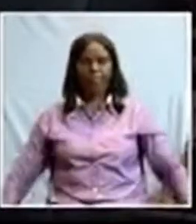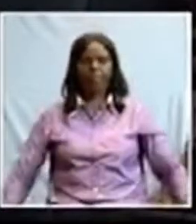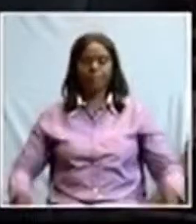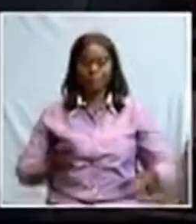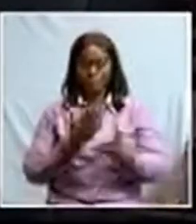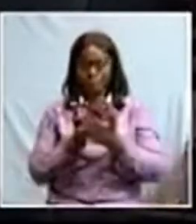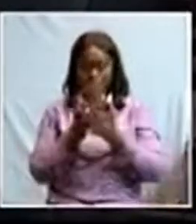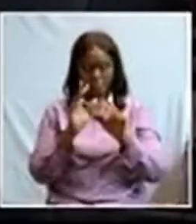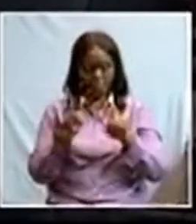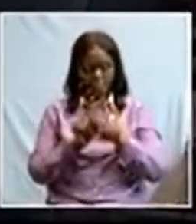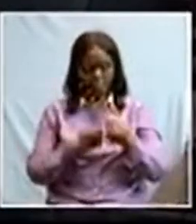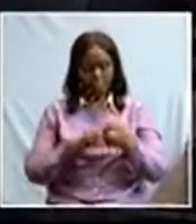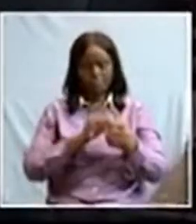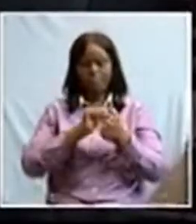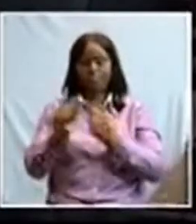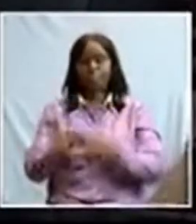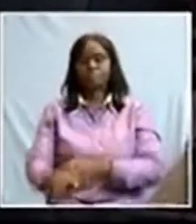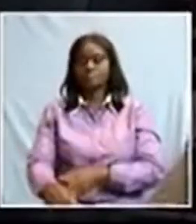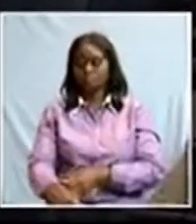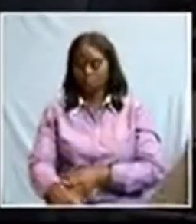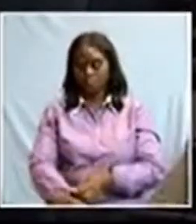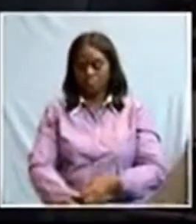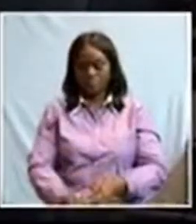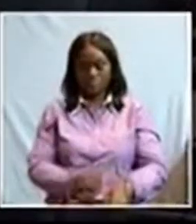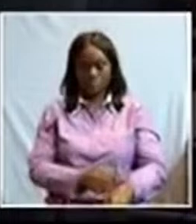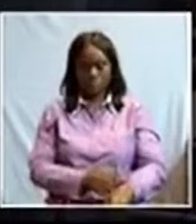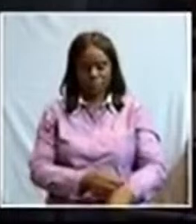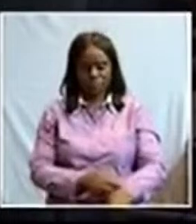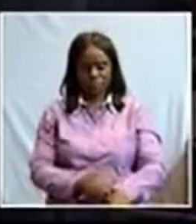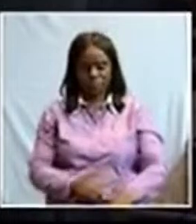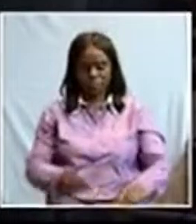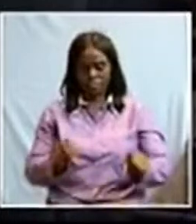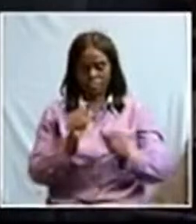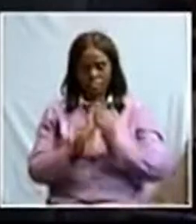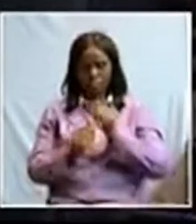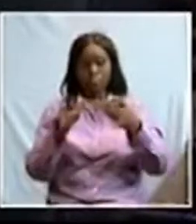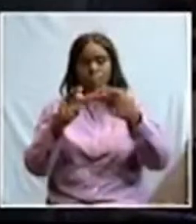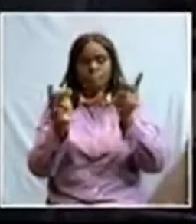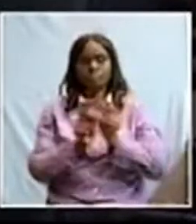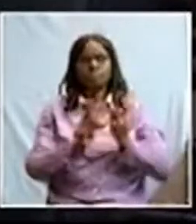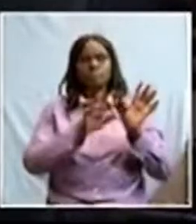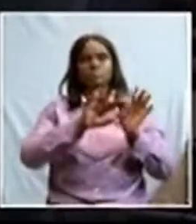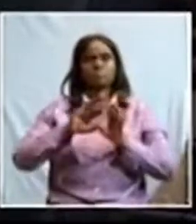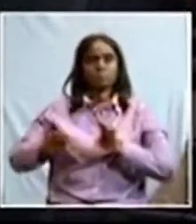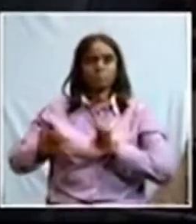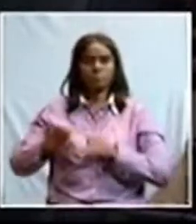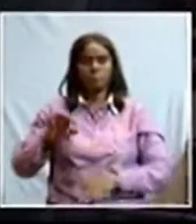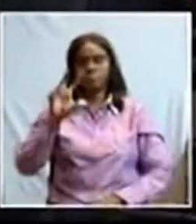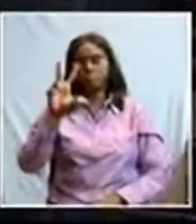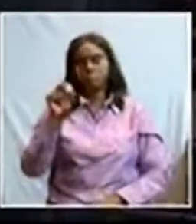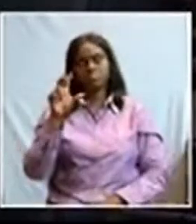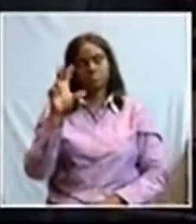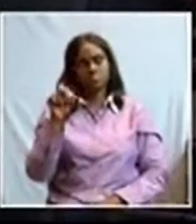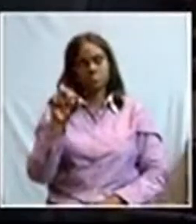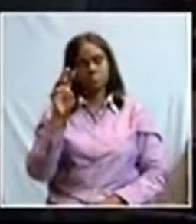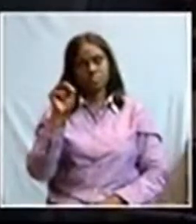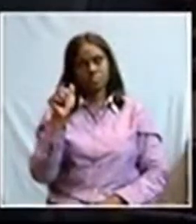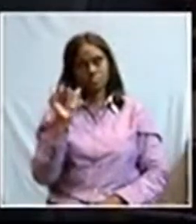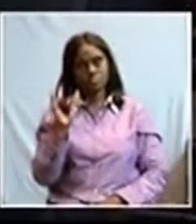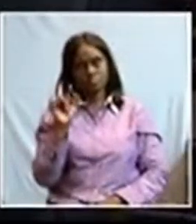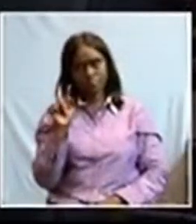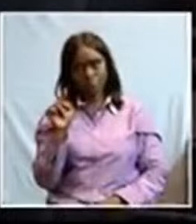to go to the hard-to-reach areas. That aside, 30th